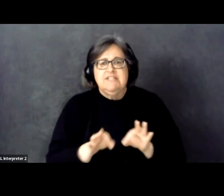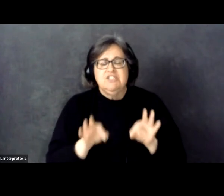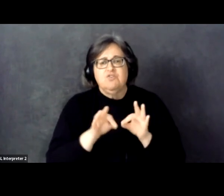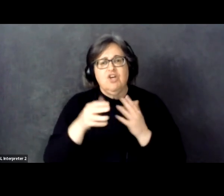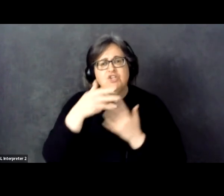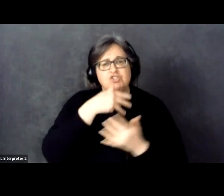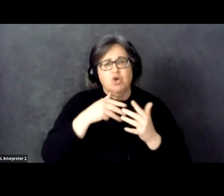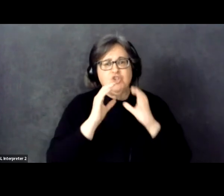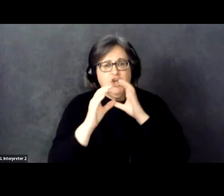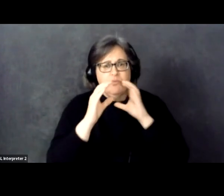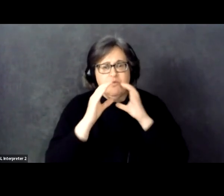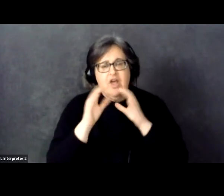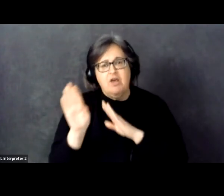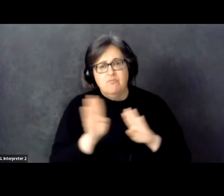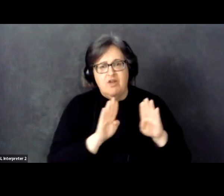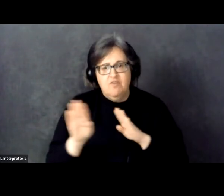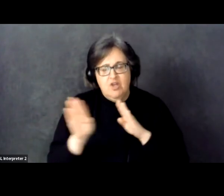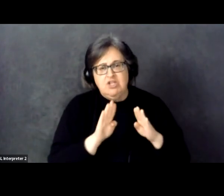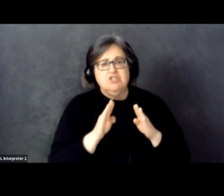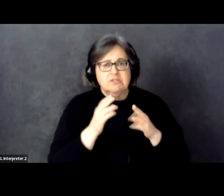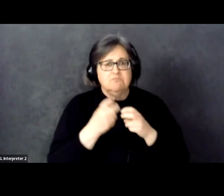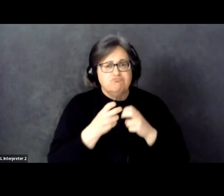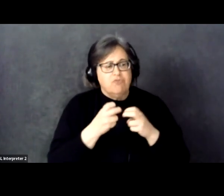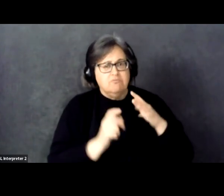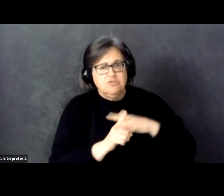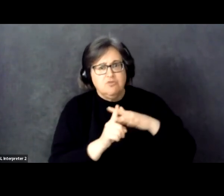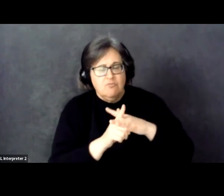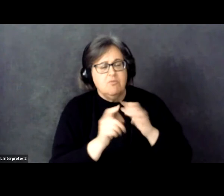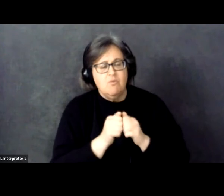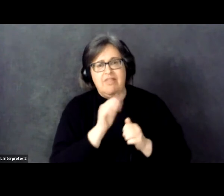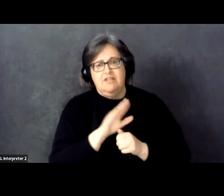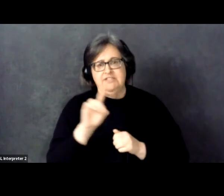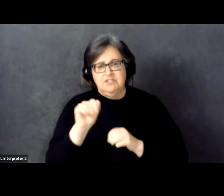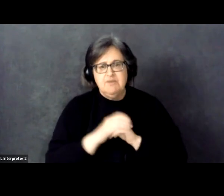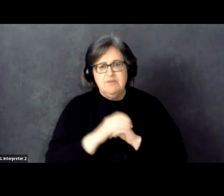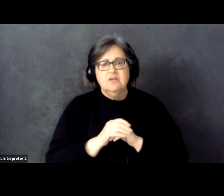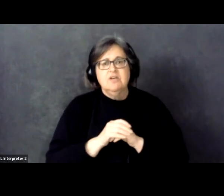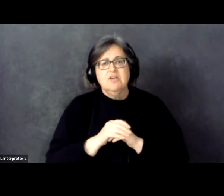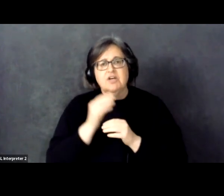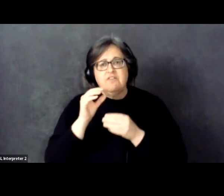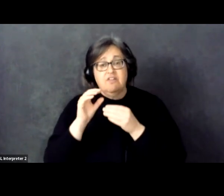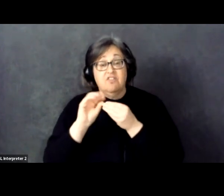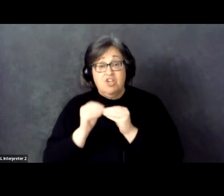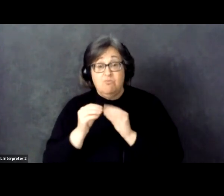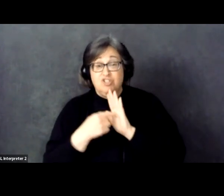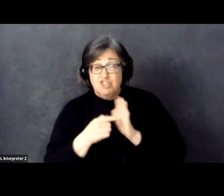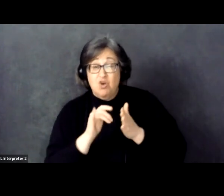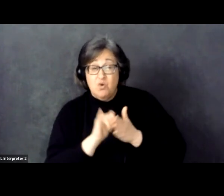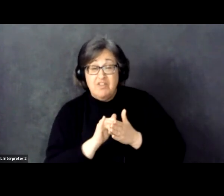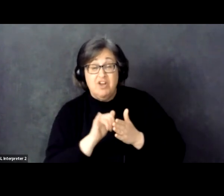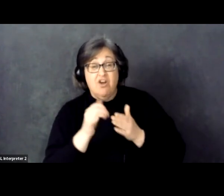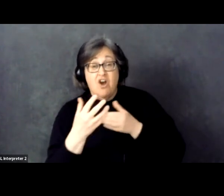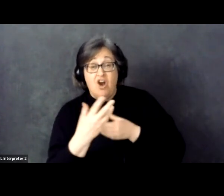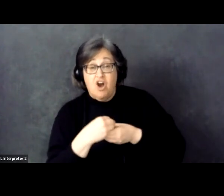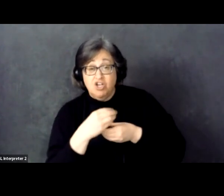social, communicative, and behavioral manifestations that came with his disability. The data showed at the time that autism spectrum disorders